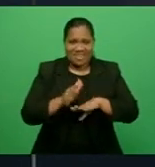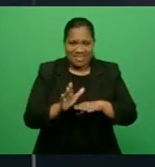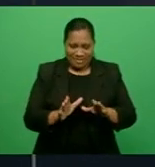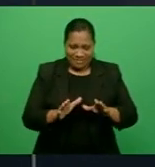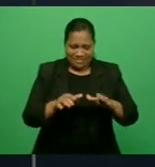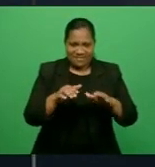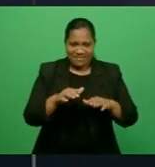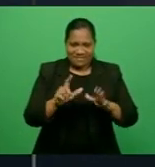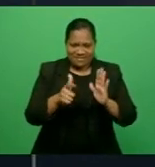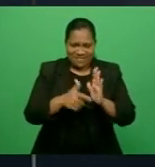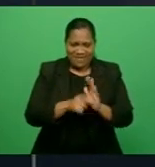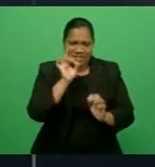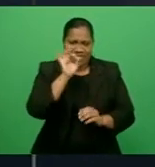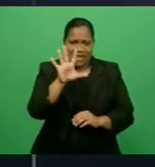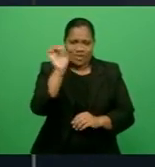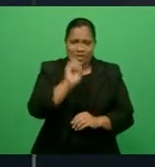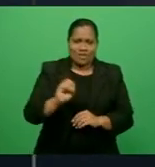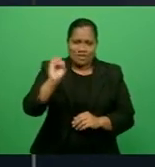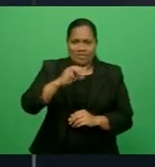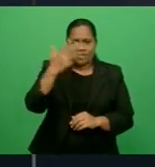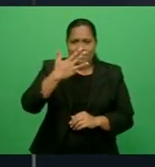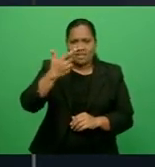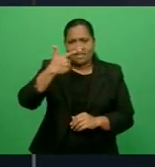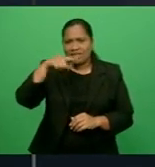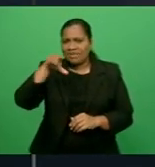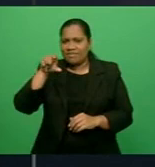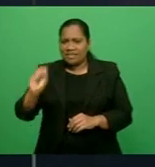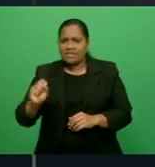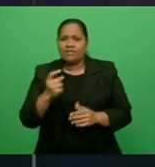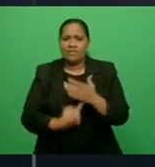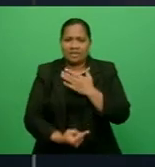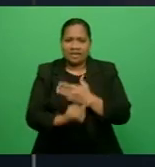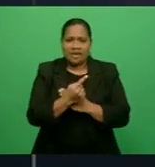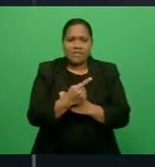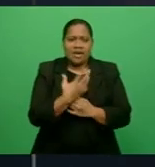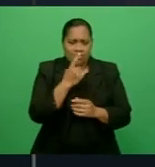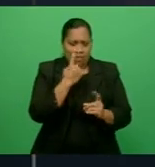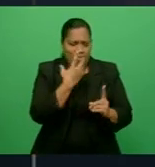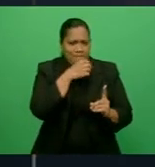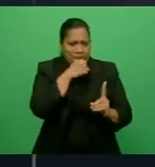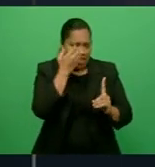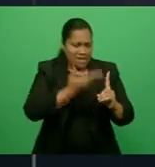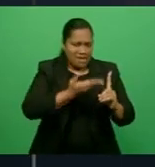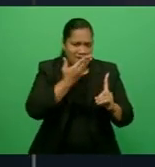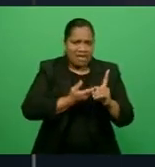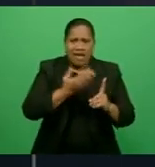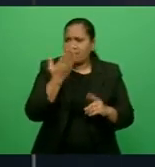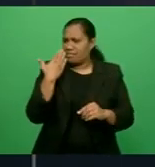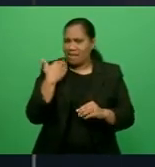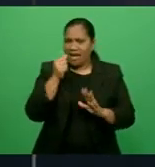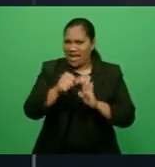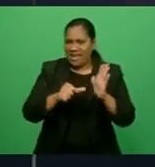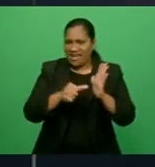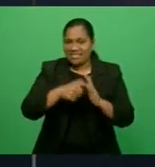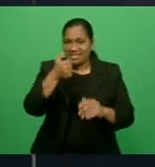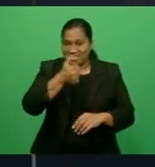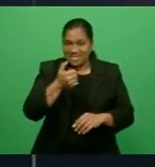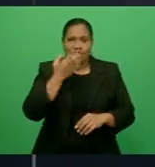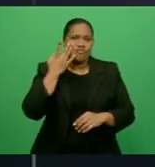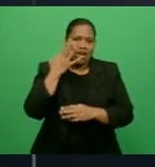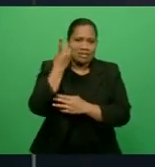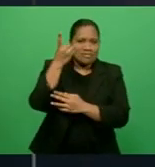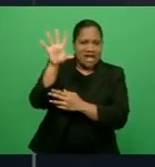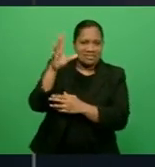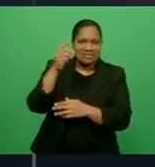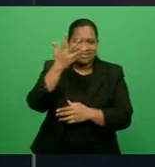1970. It is a significant day for every Fijian, including Hussein Sahib, who was then a 16-year-old student. Sahib has